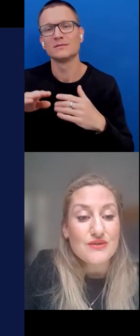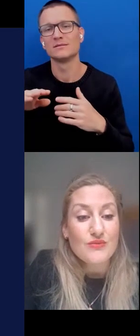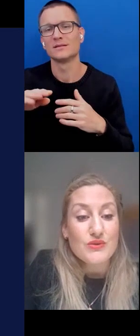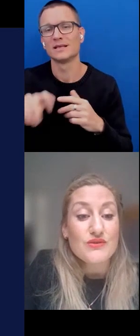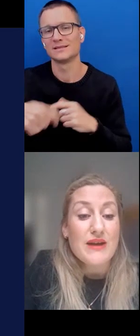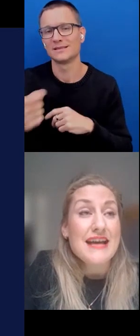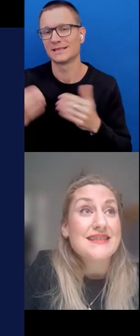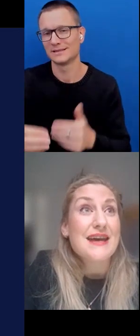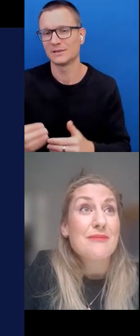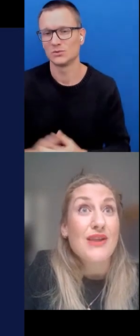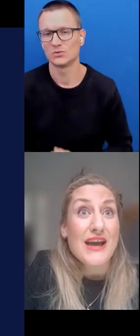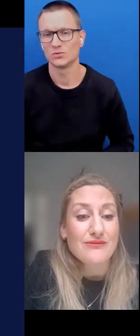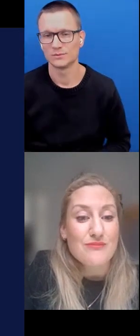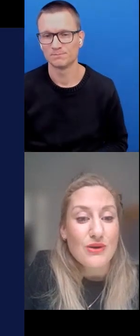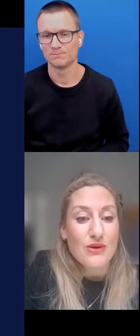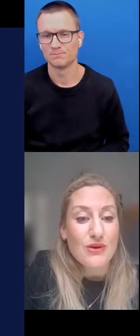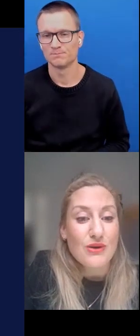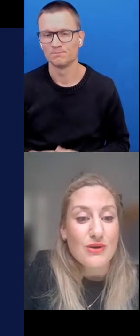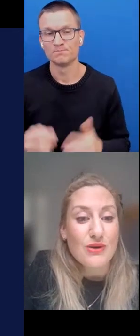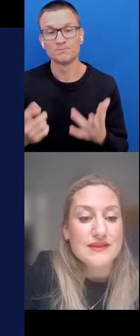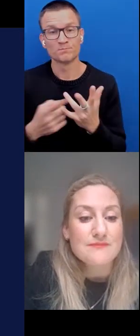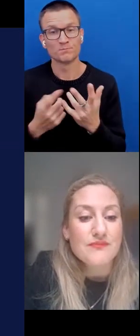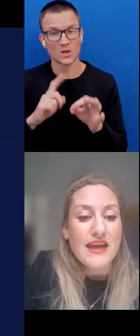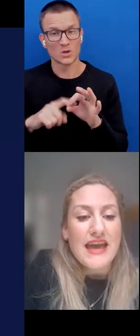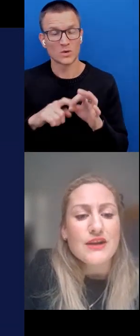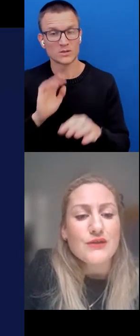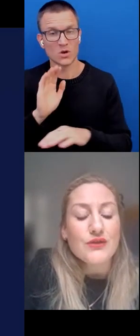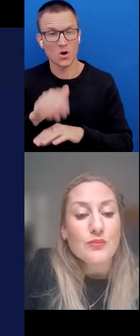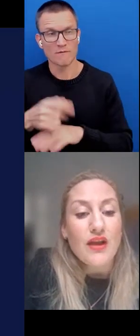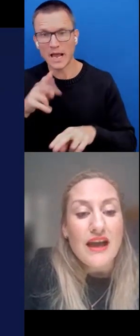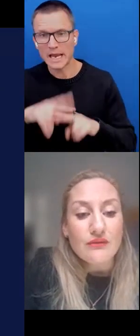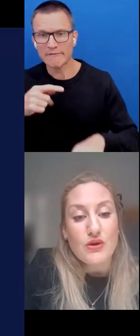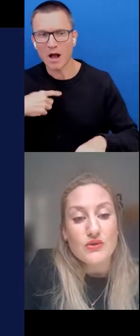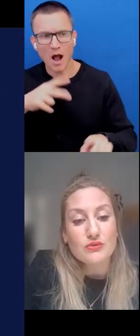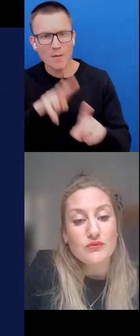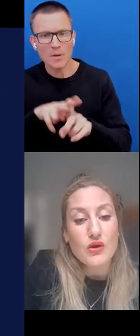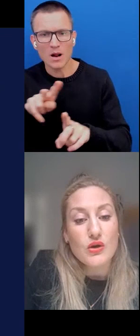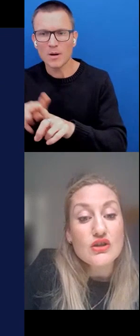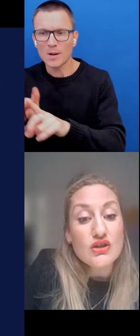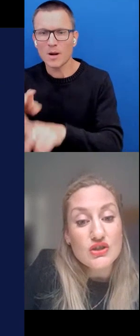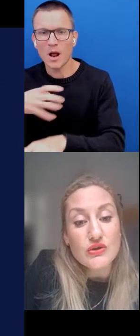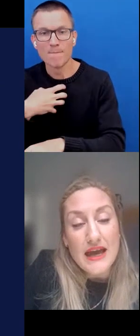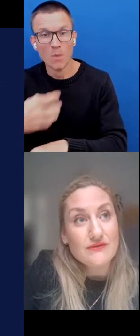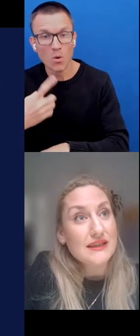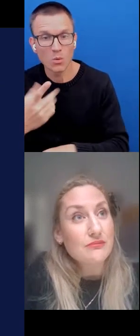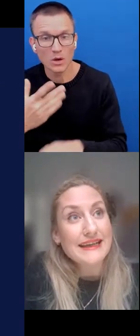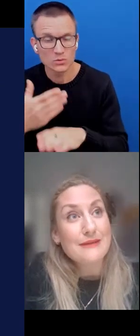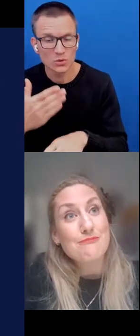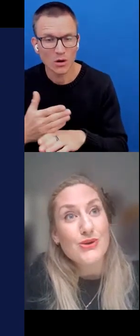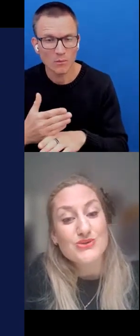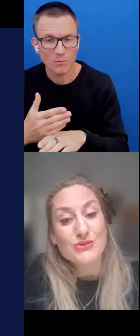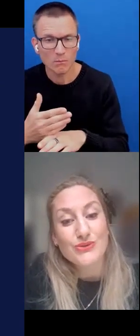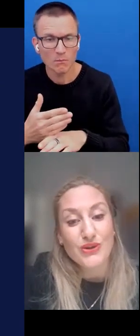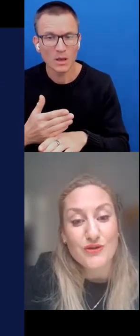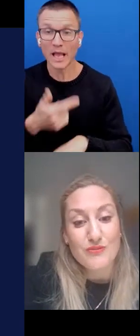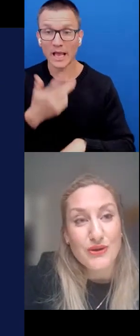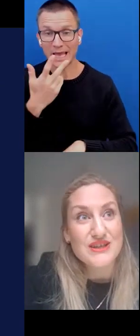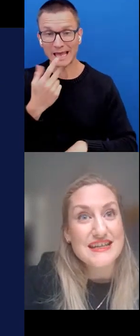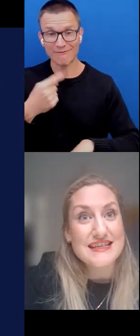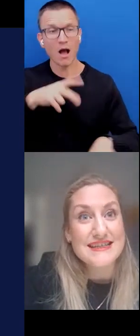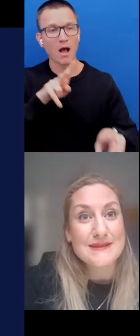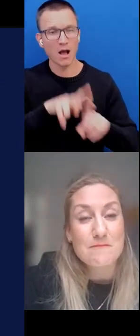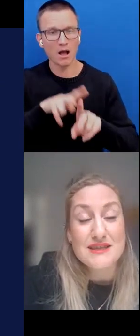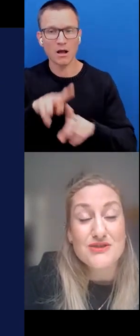Another question was around applying for multiple roles. And if you apply for multiple roles, do you have to complete multiple